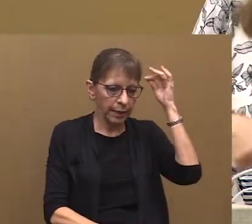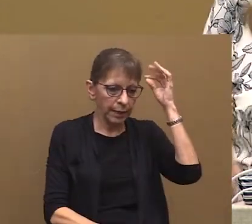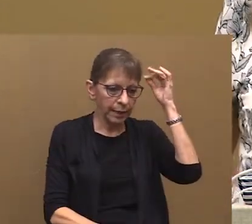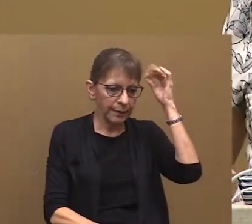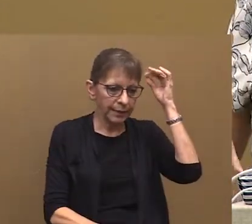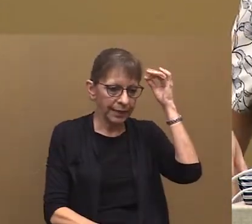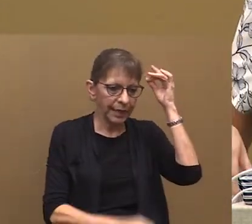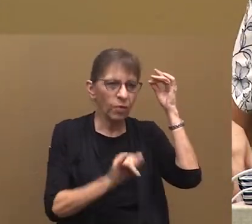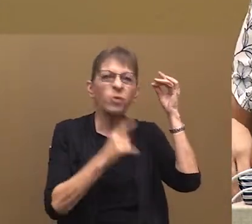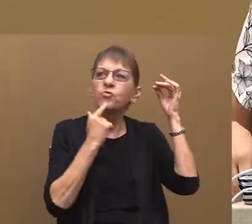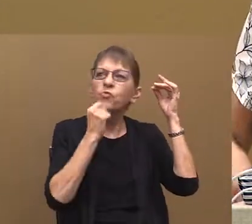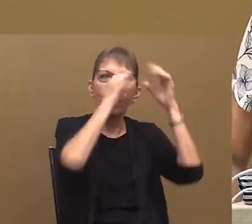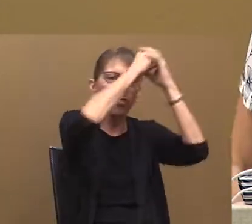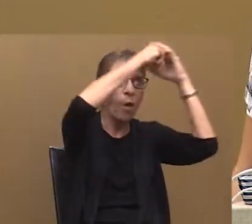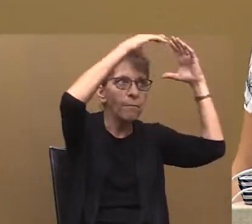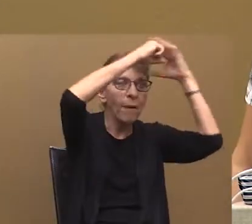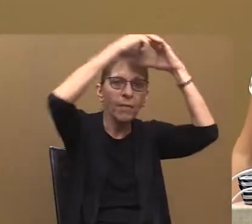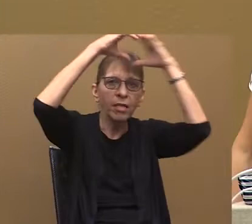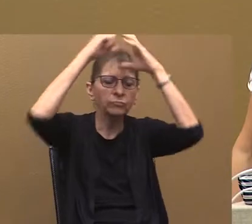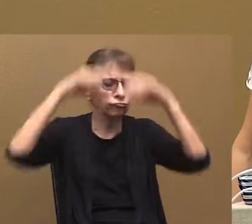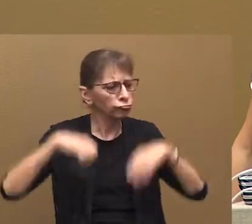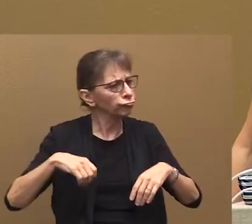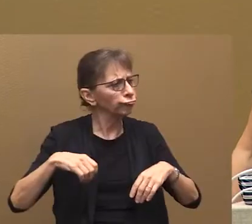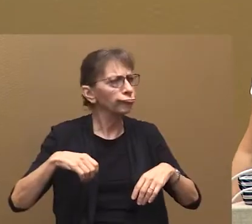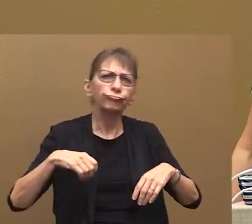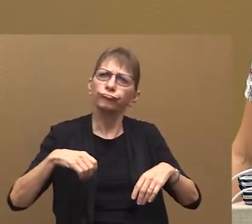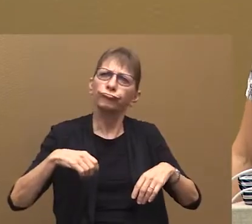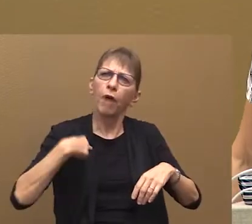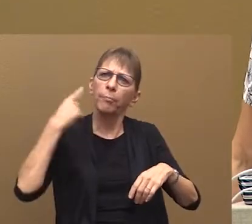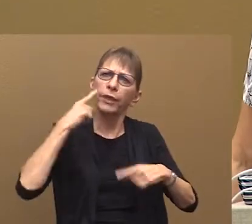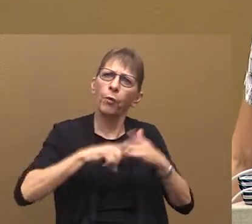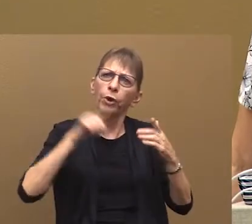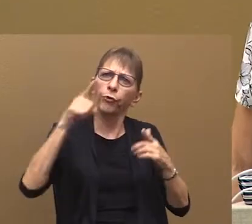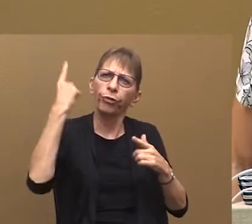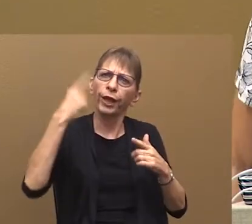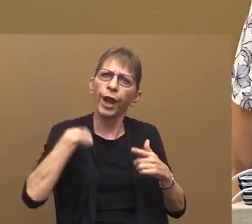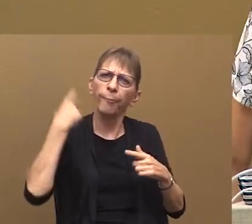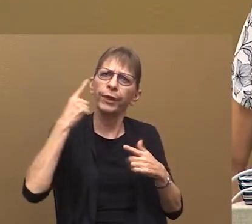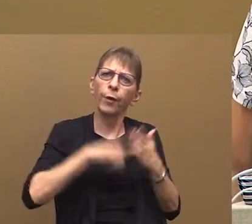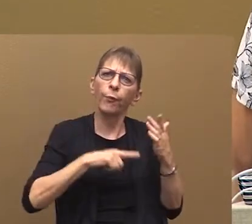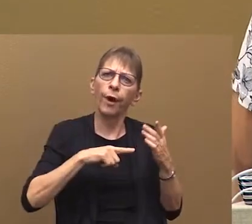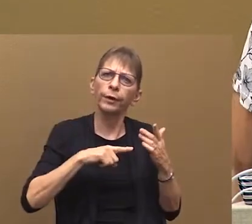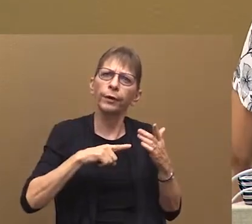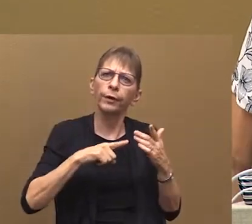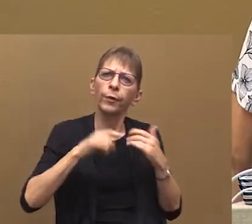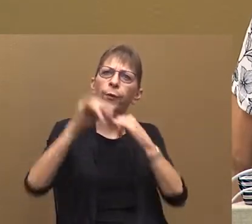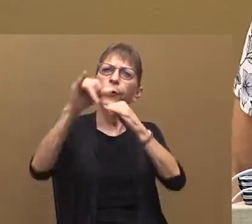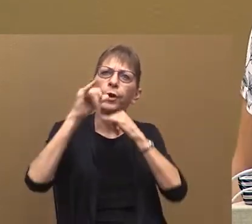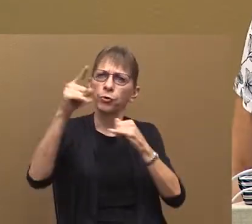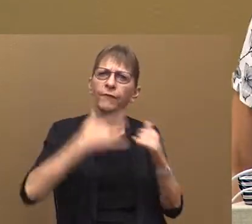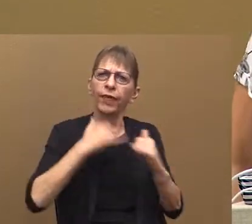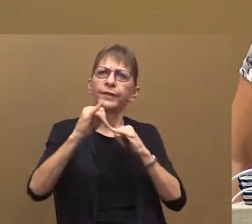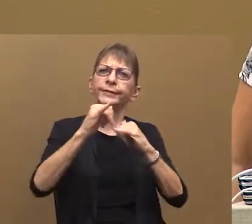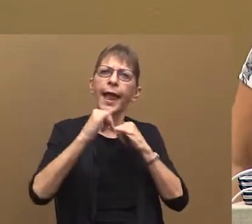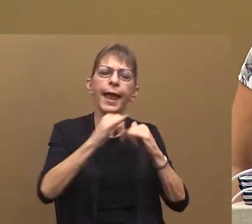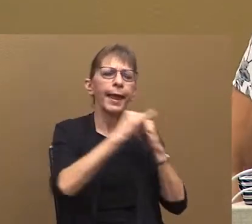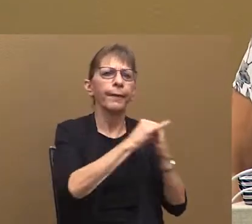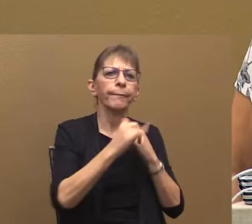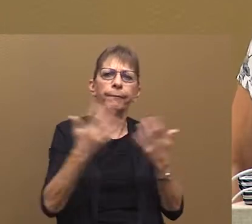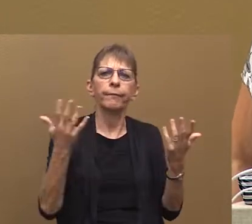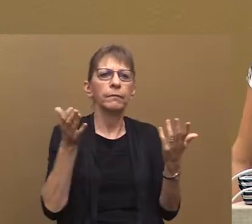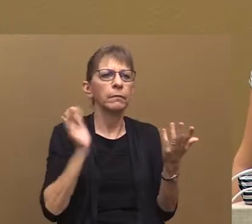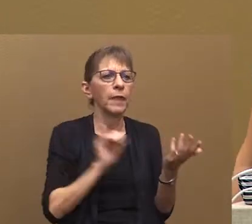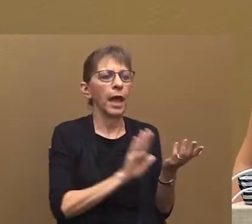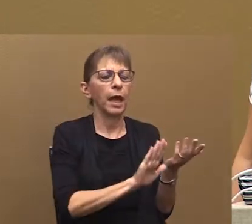little red thought bubbles? Well, I'm thinking what you're thinking what I'm thinking. It's the same. You feel the same